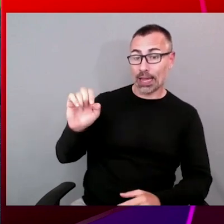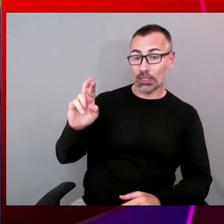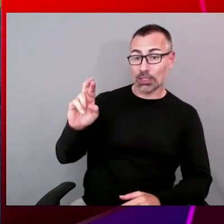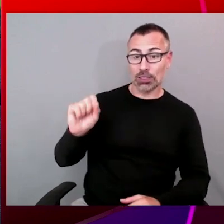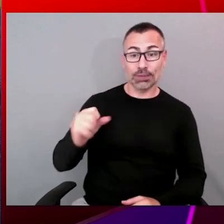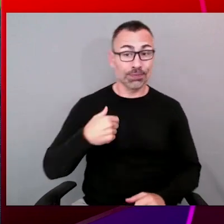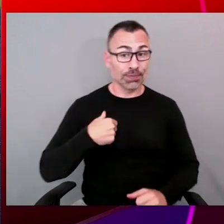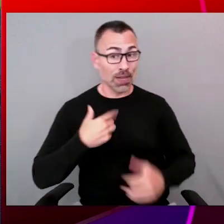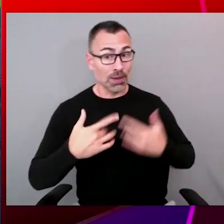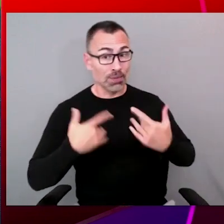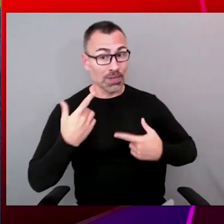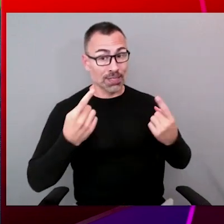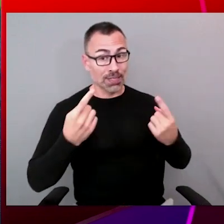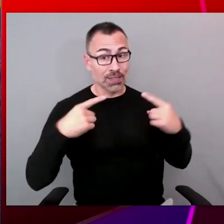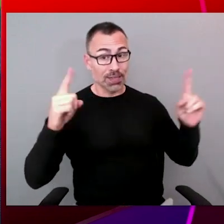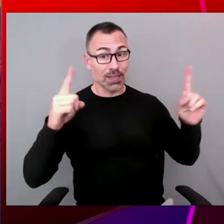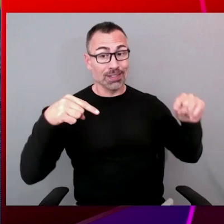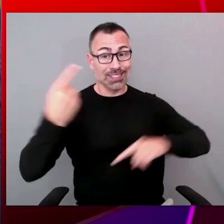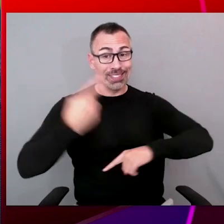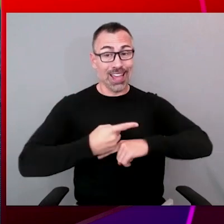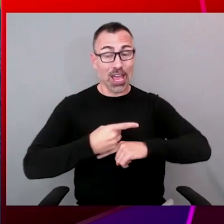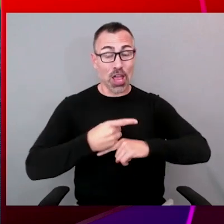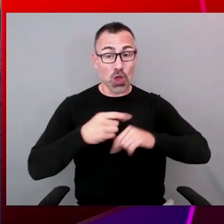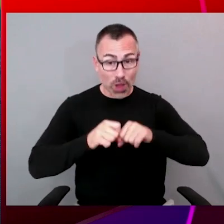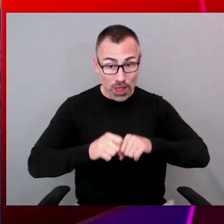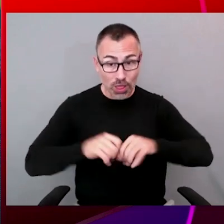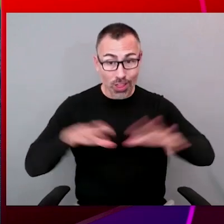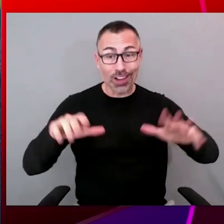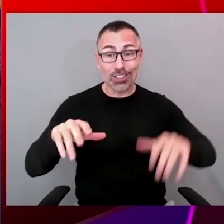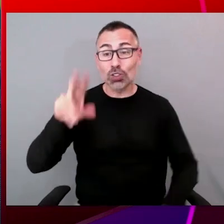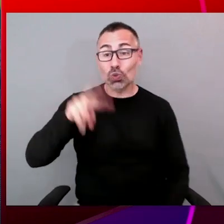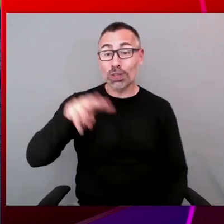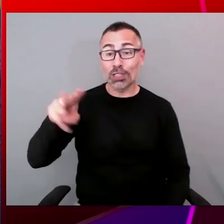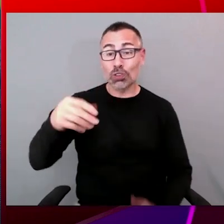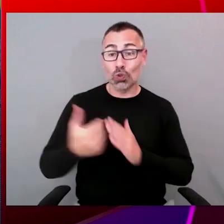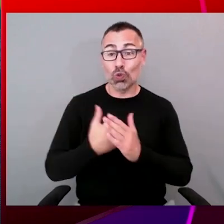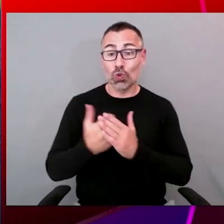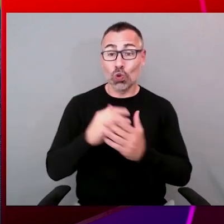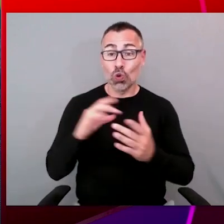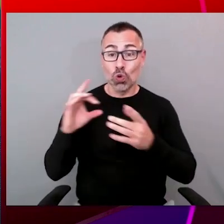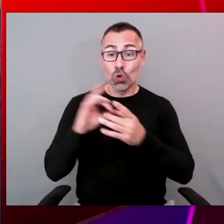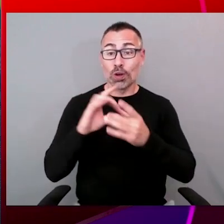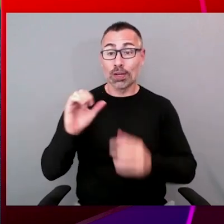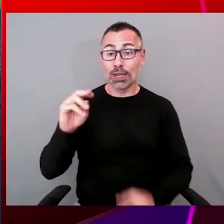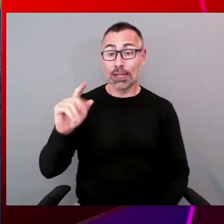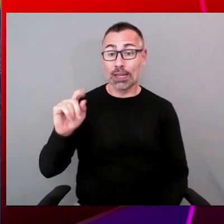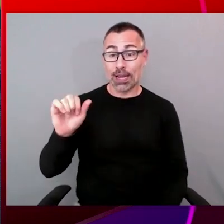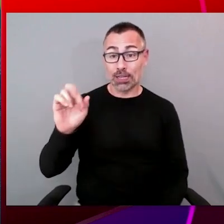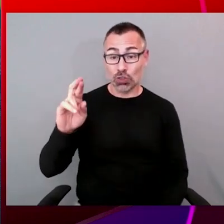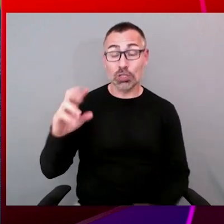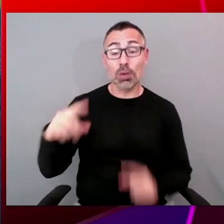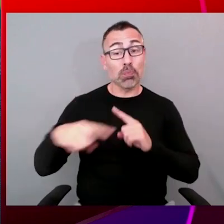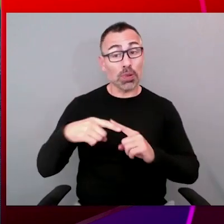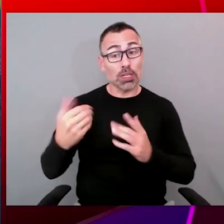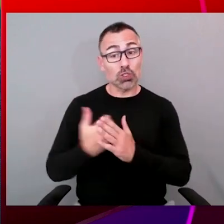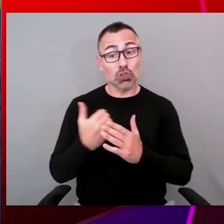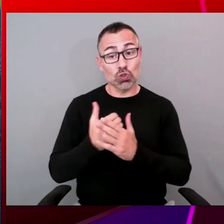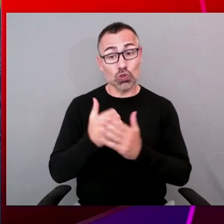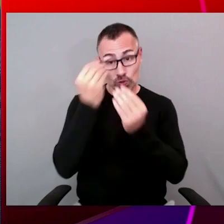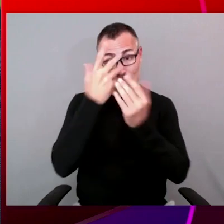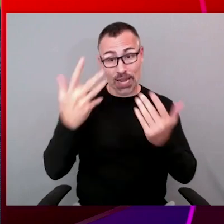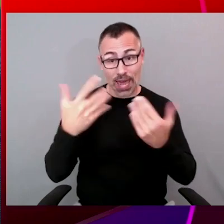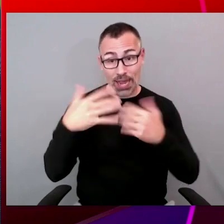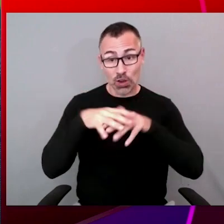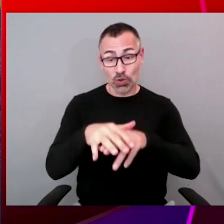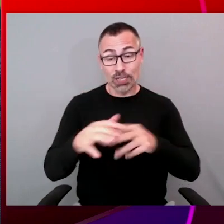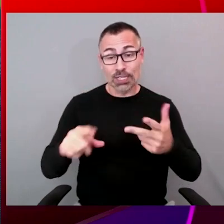launched 22 new connectors. Wow. We also are launching new data integrations as well as new data preparation